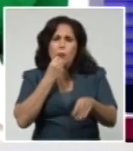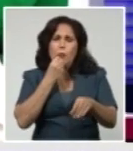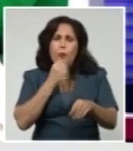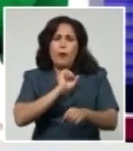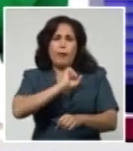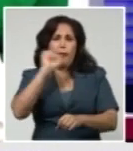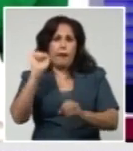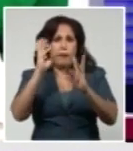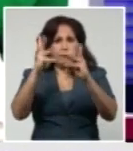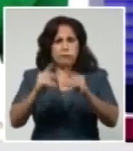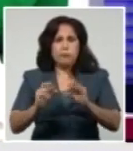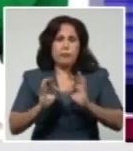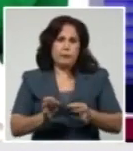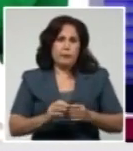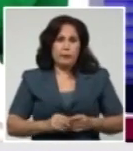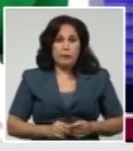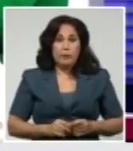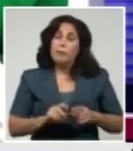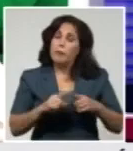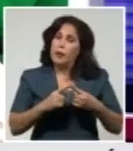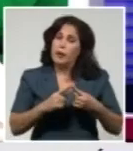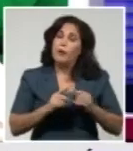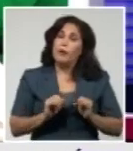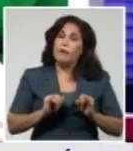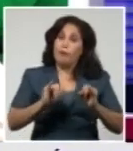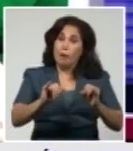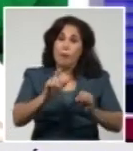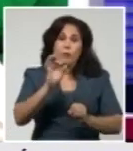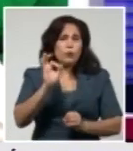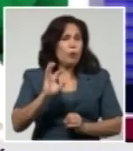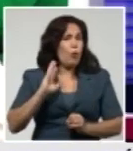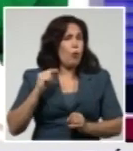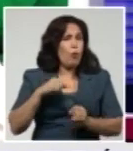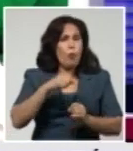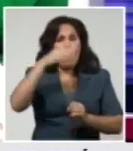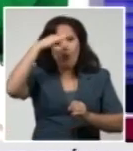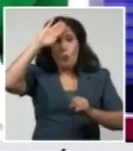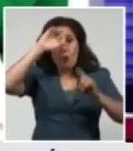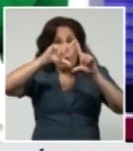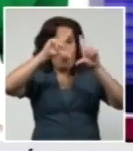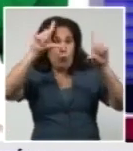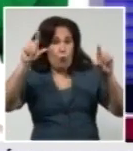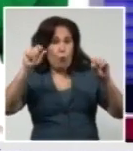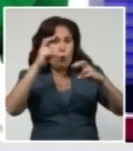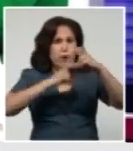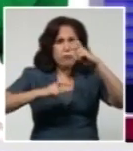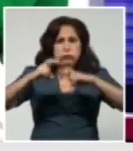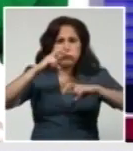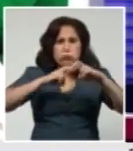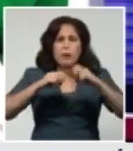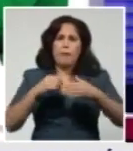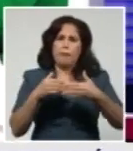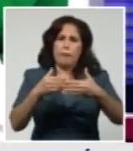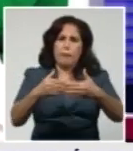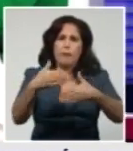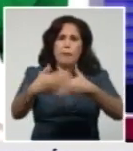1,275 samples were tested from Pinar del Rio. From Havana,